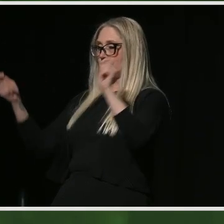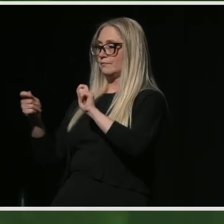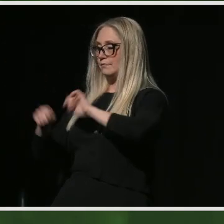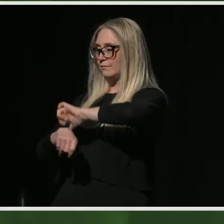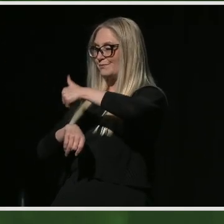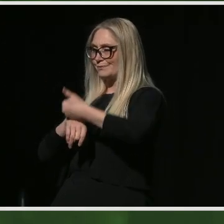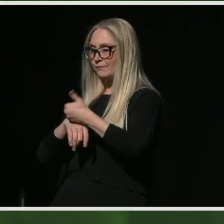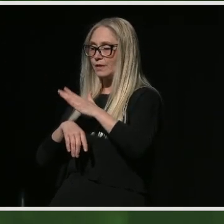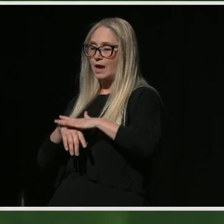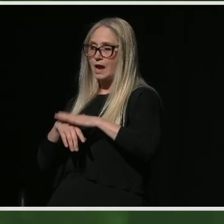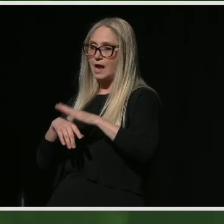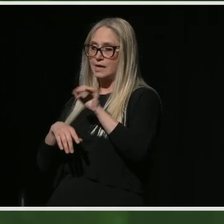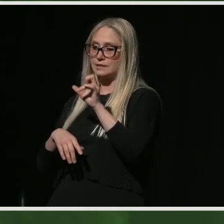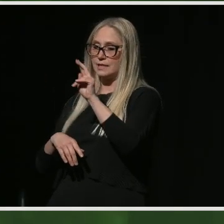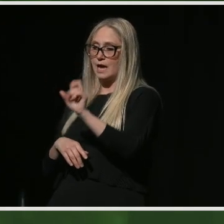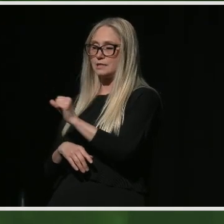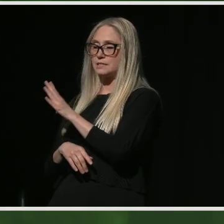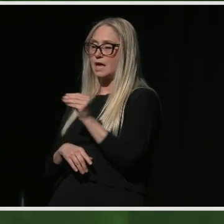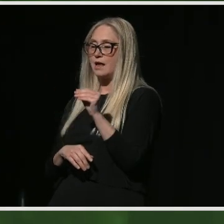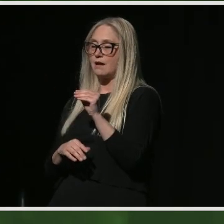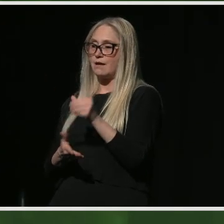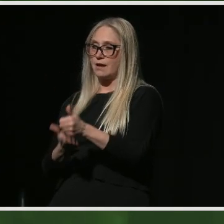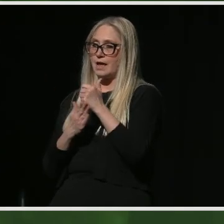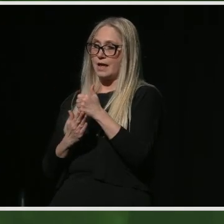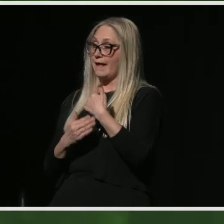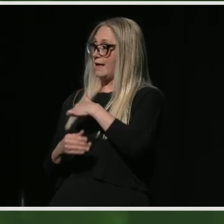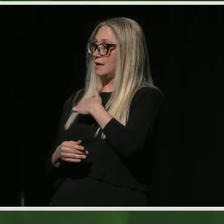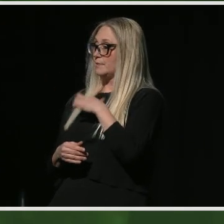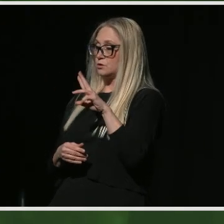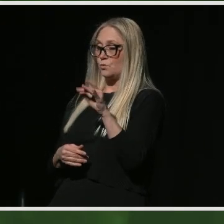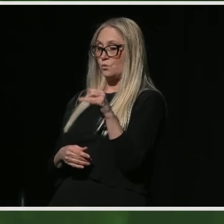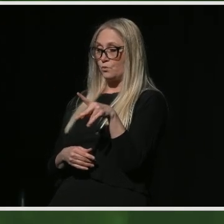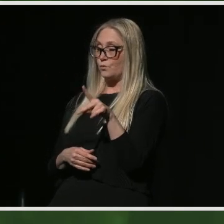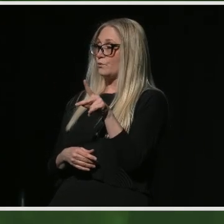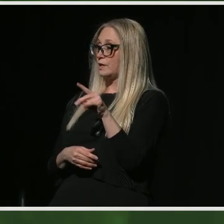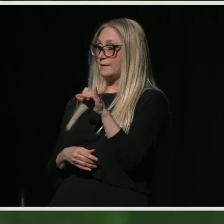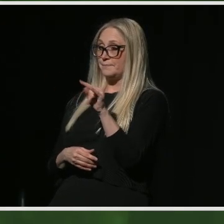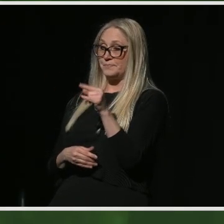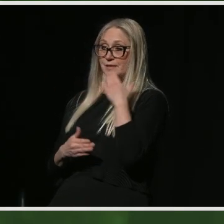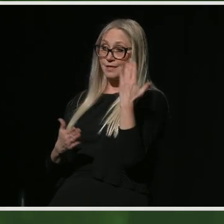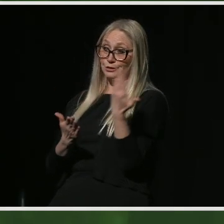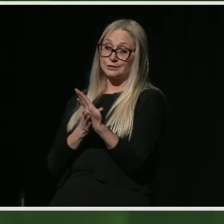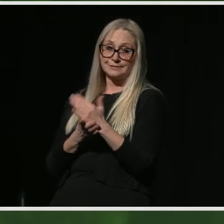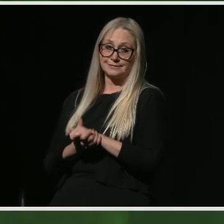and help us to whip it real good. Thank you.